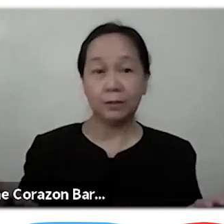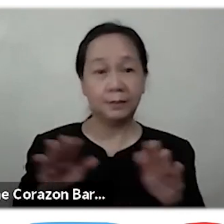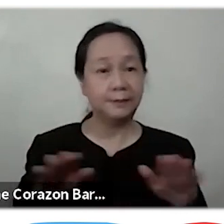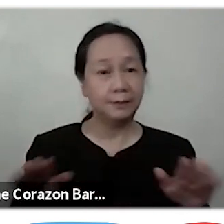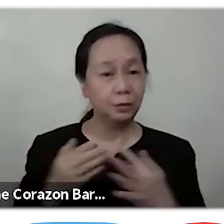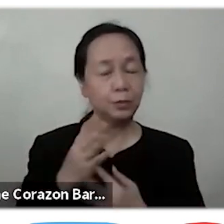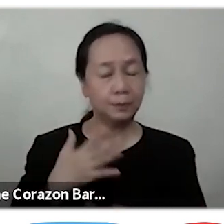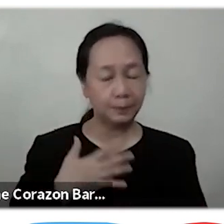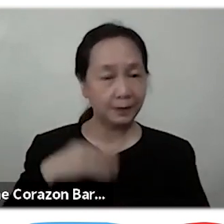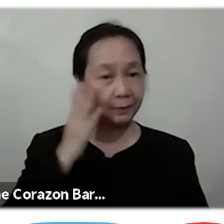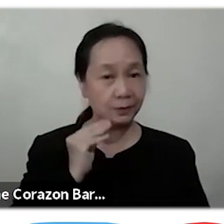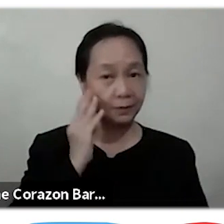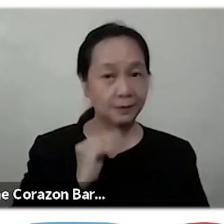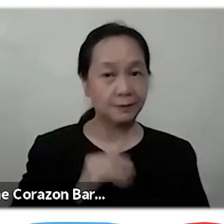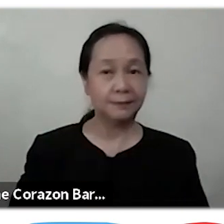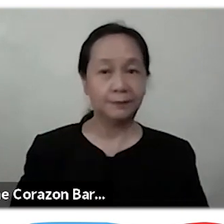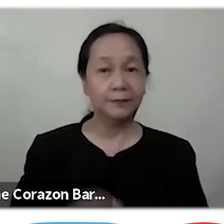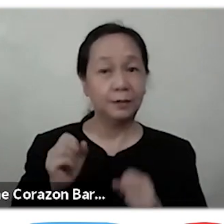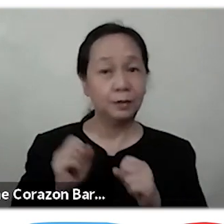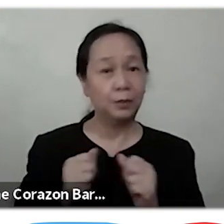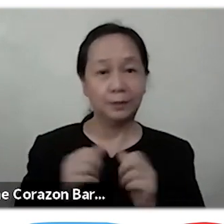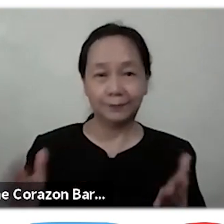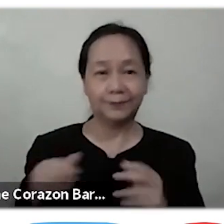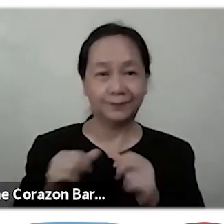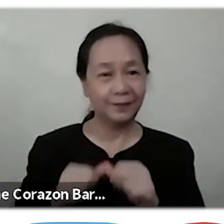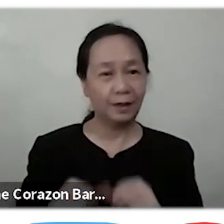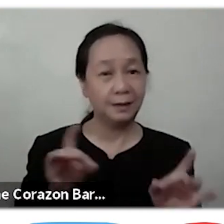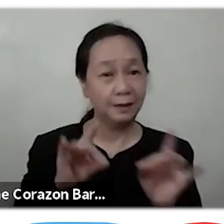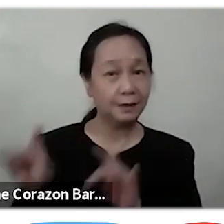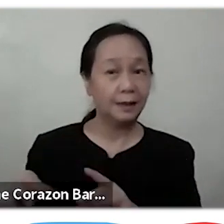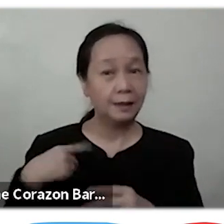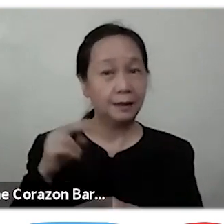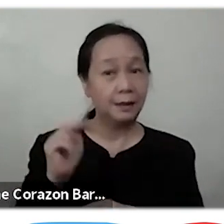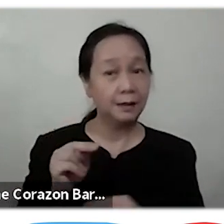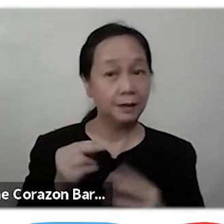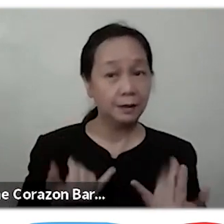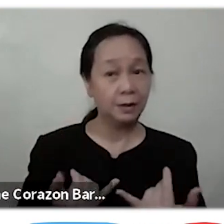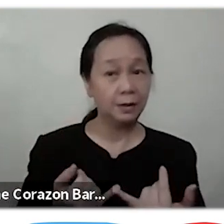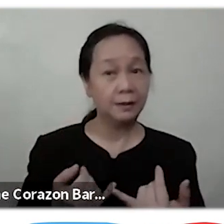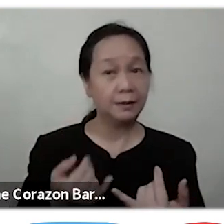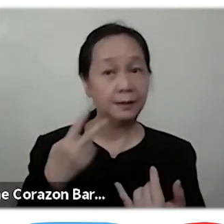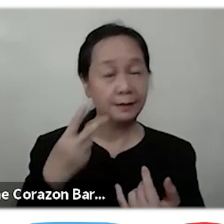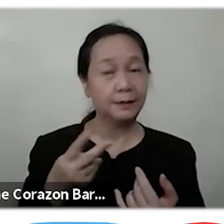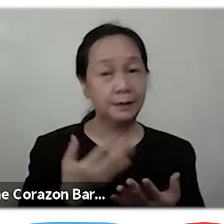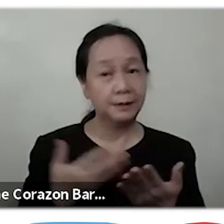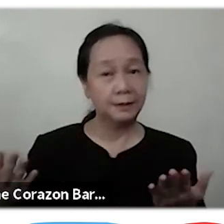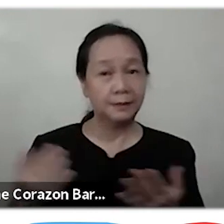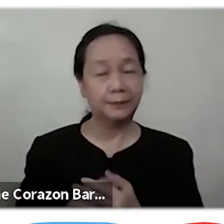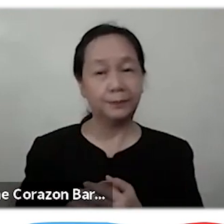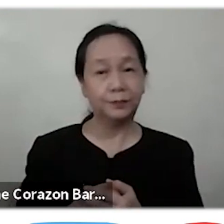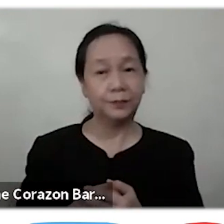my experience. So without any further delay, I think I need to share my things.